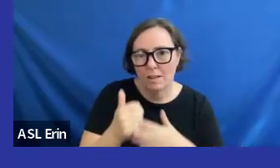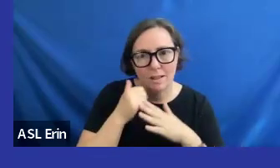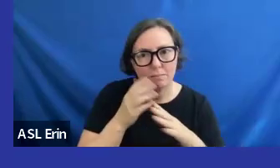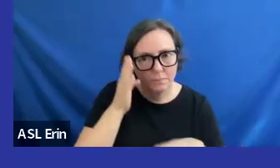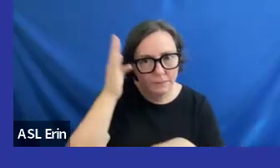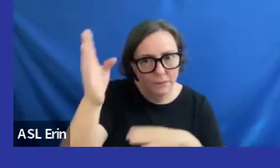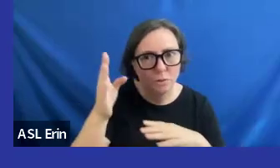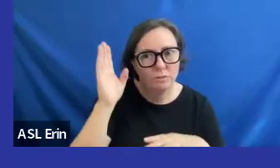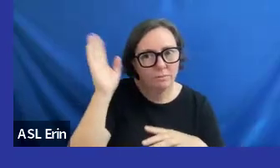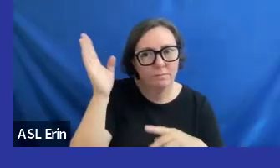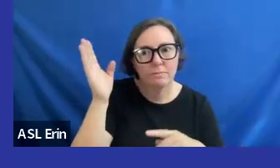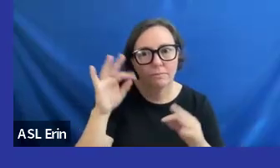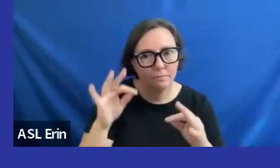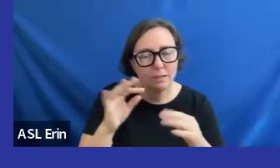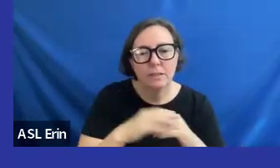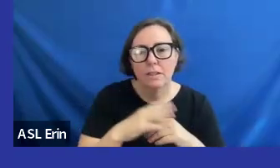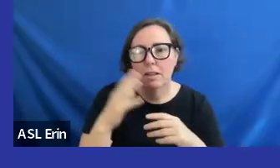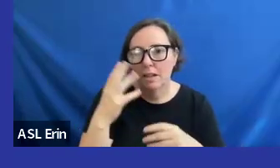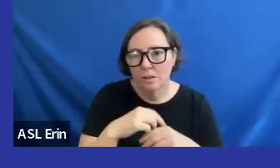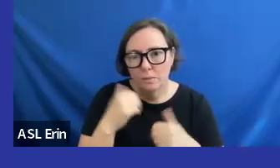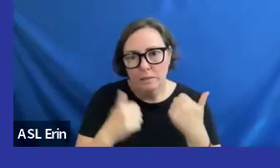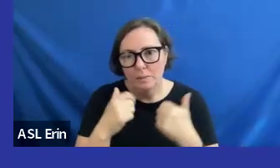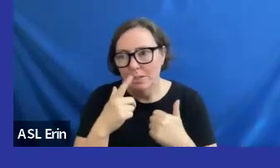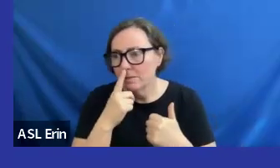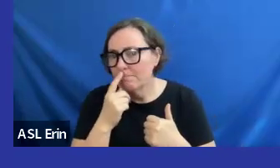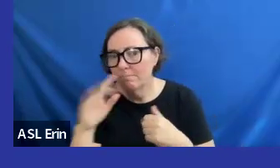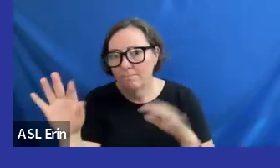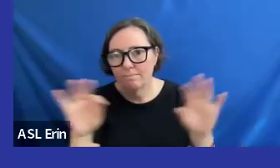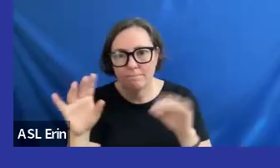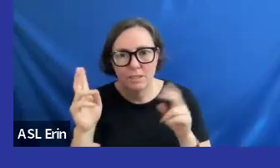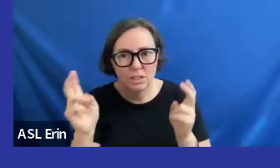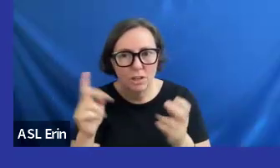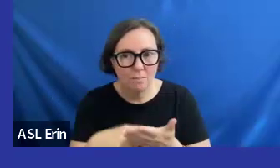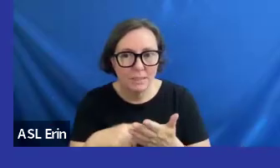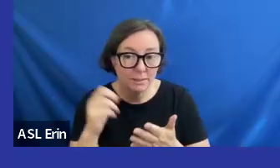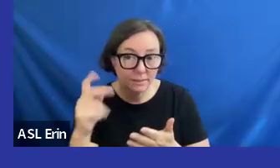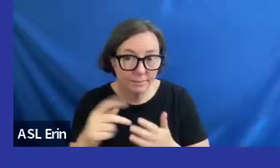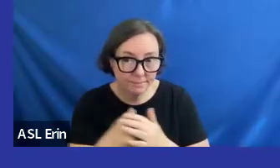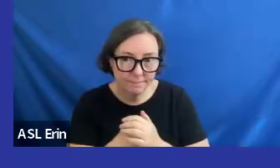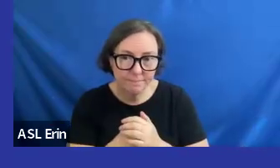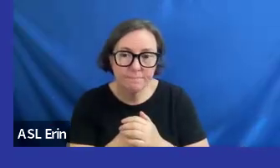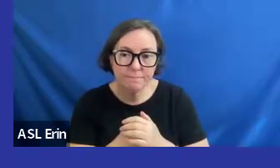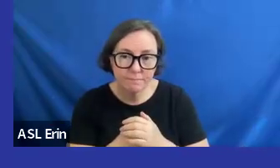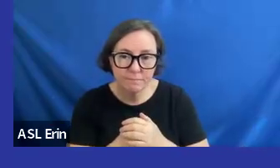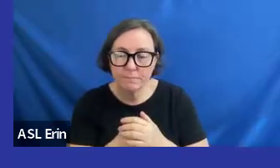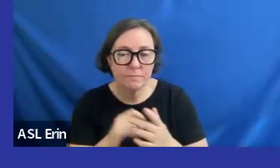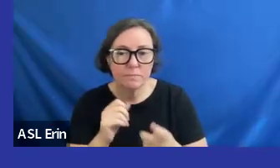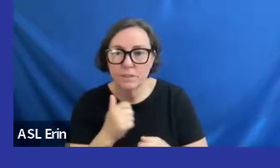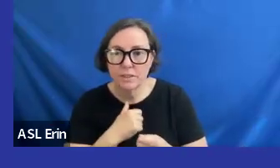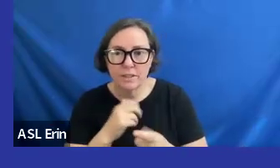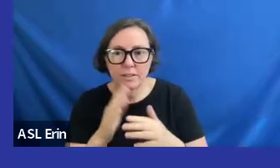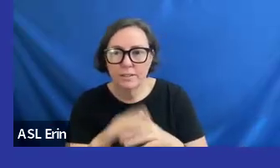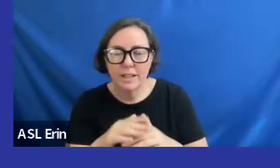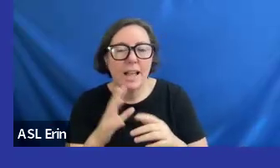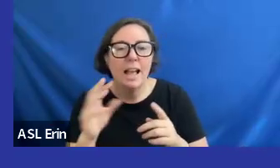future presentations, including decisions on topics to present on. Mm, You And will thank you. Yep, sorry. I